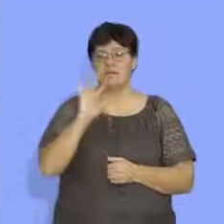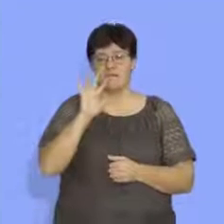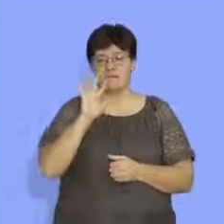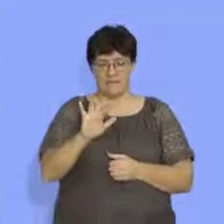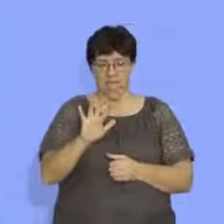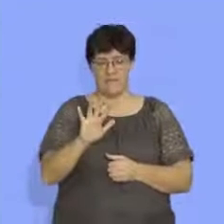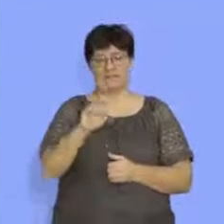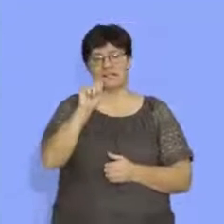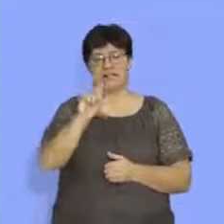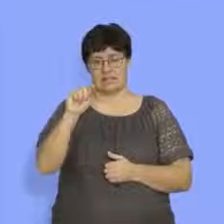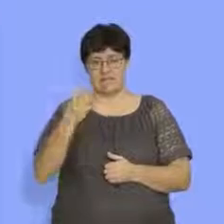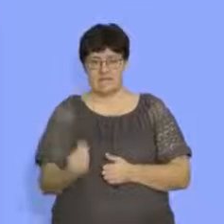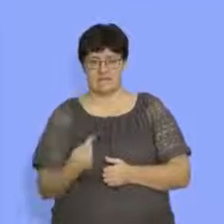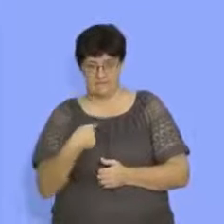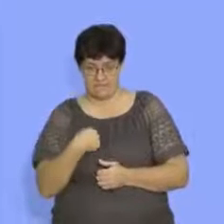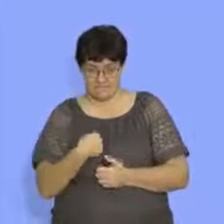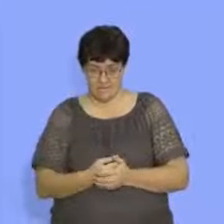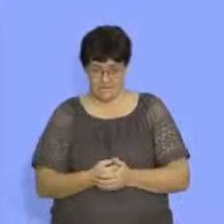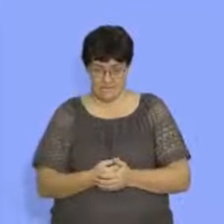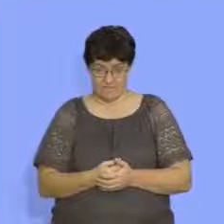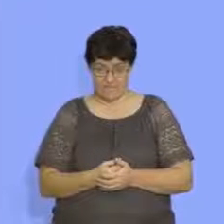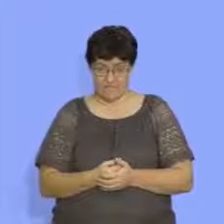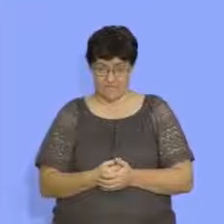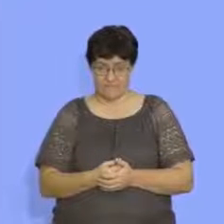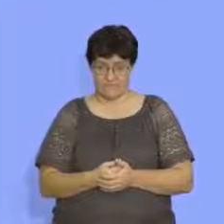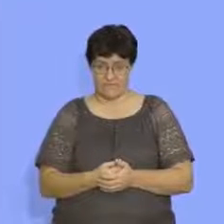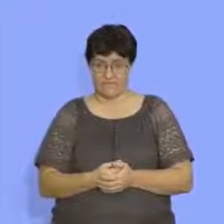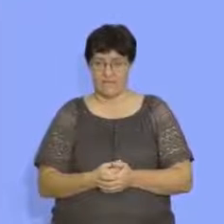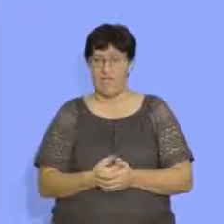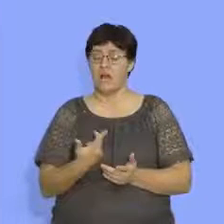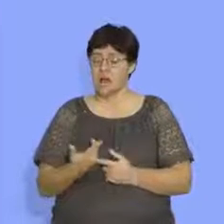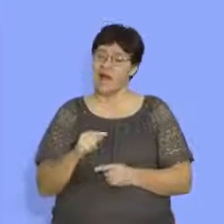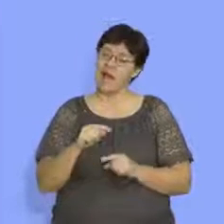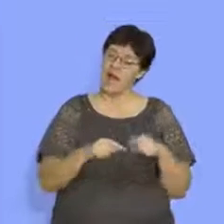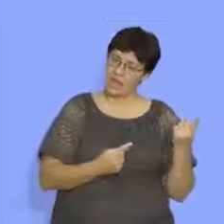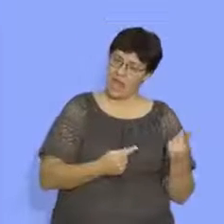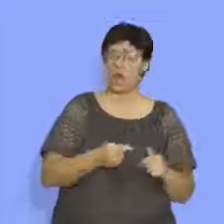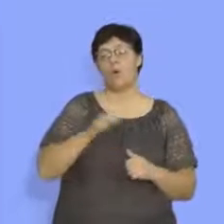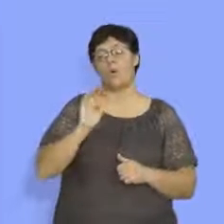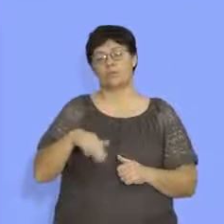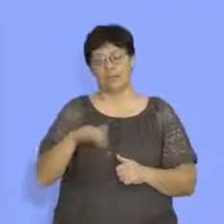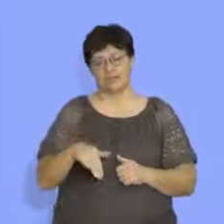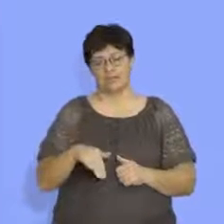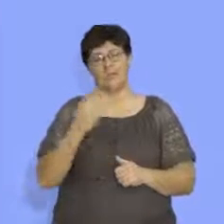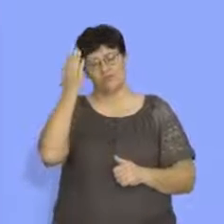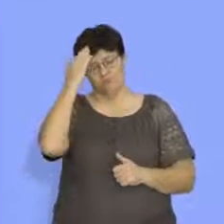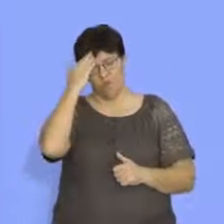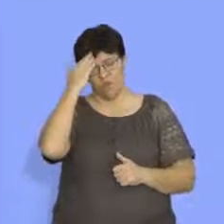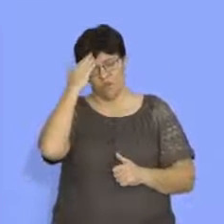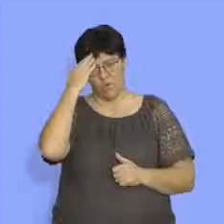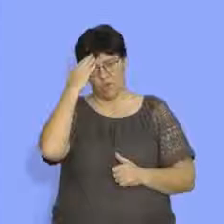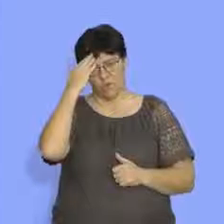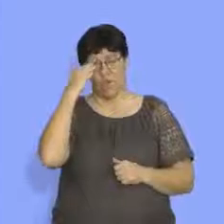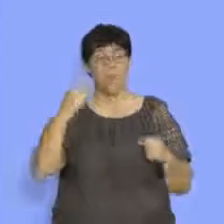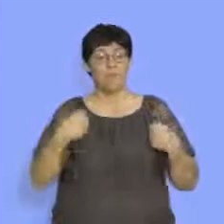have 5 tuk-tuks, right? So for tuk-tuks, I have 15 wheels. The other one, automatically, you know